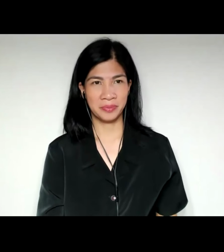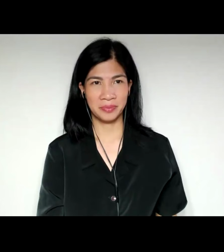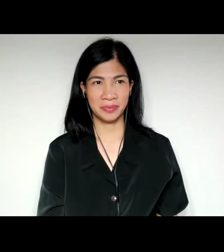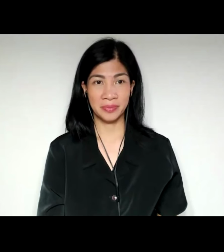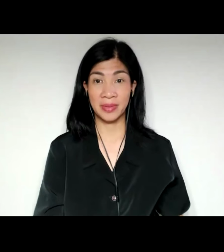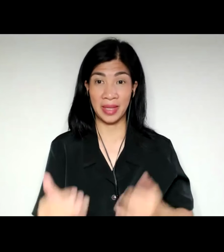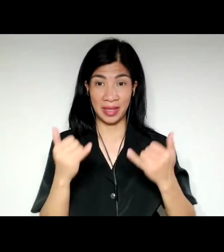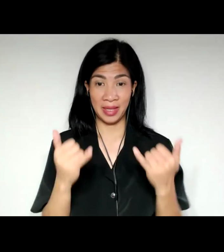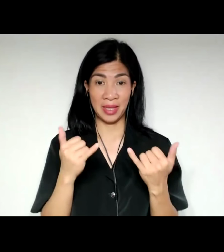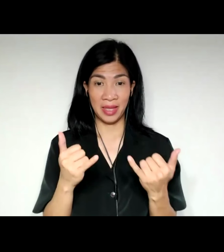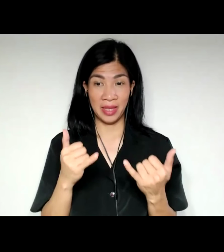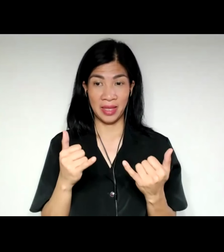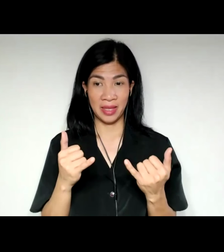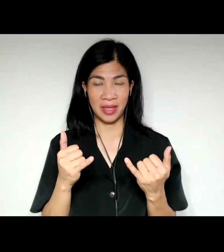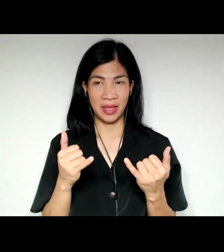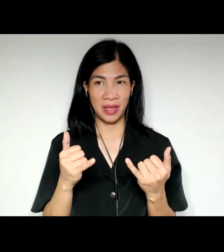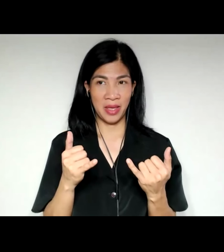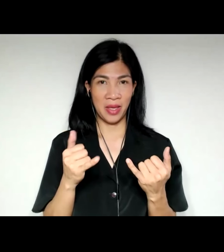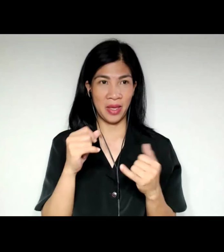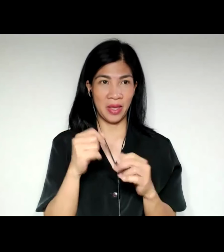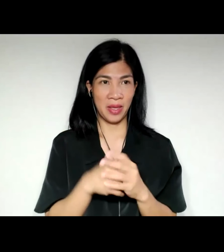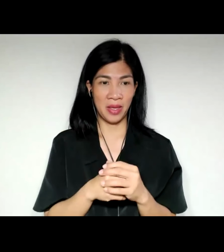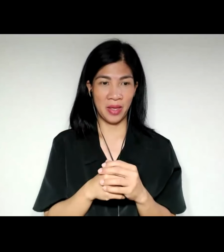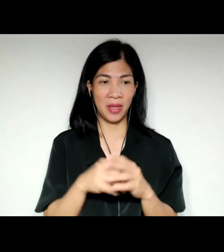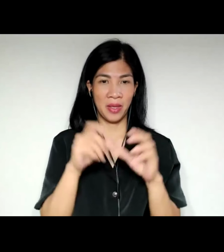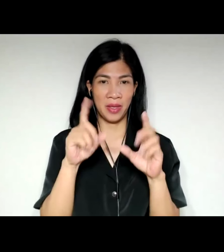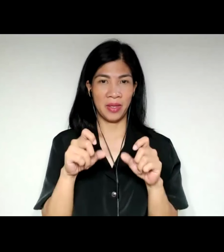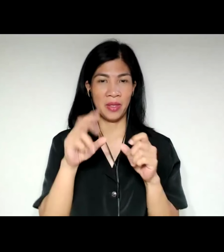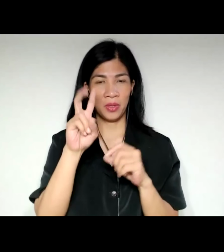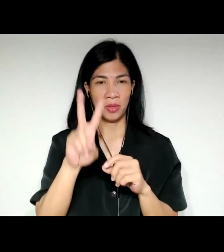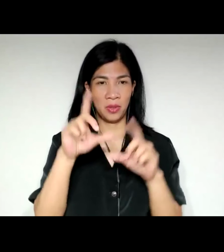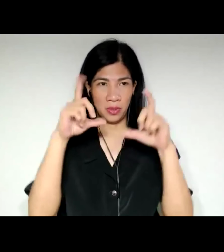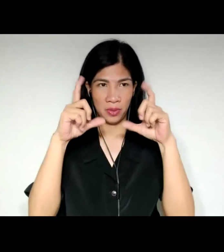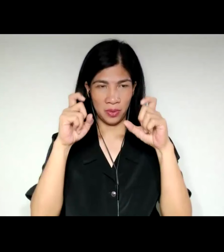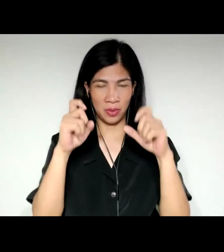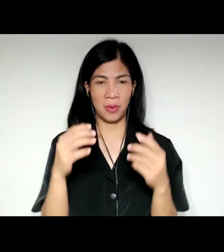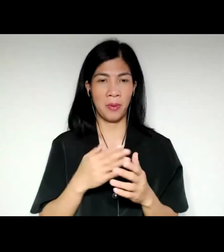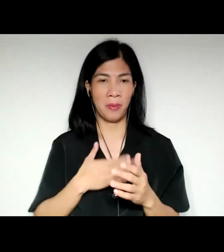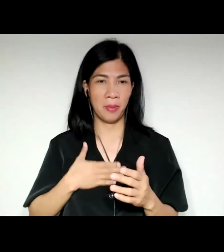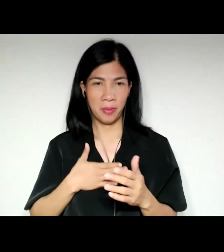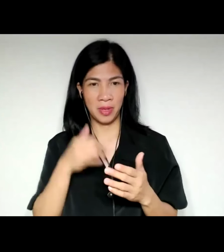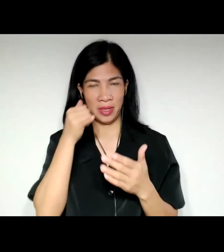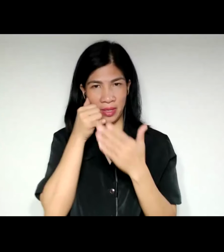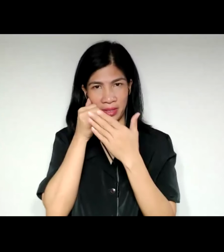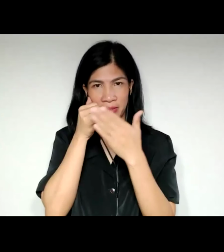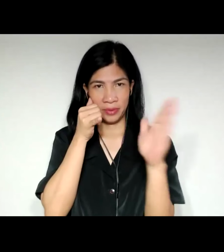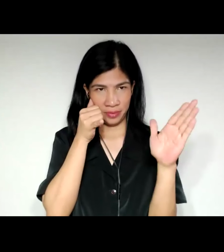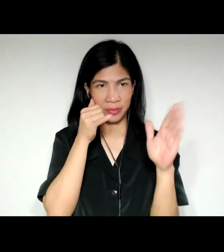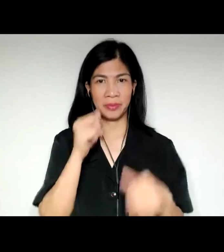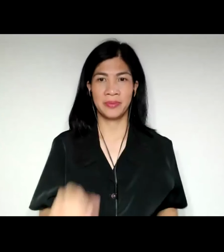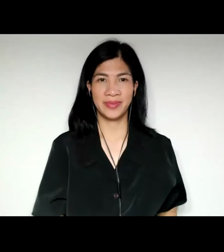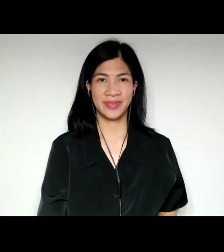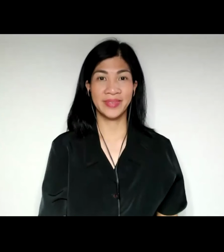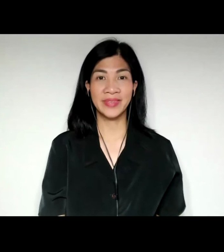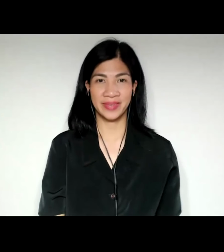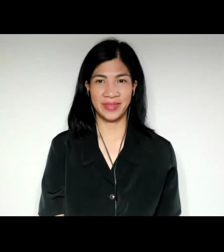So we can fit everyone in two screens. We'll just give a few more moments for our other members of the